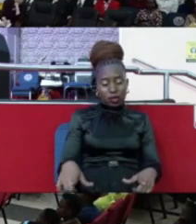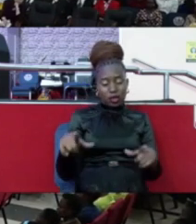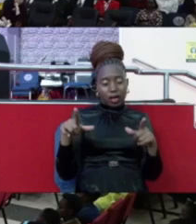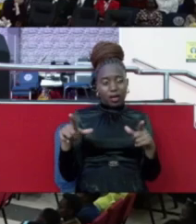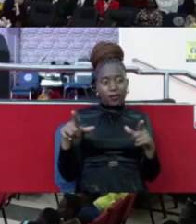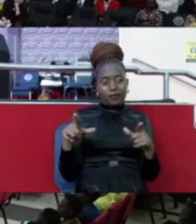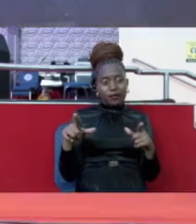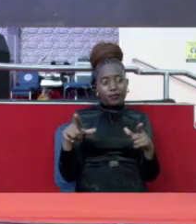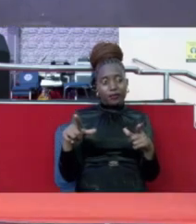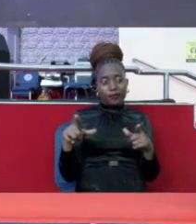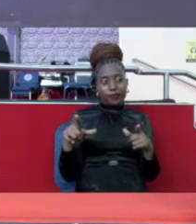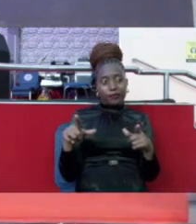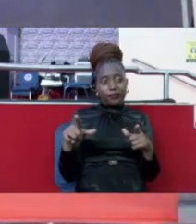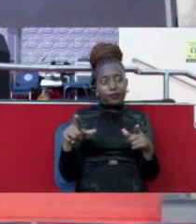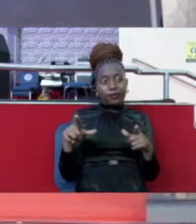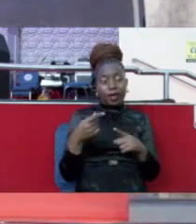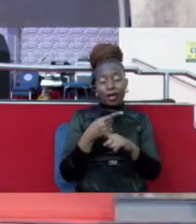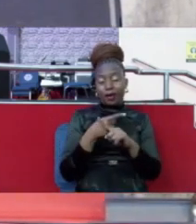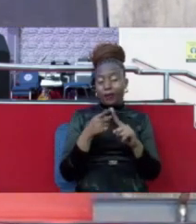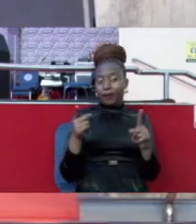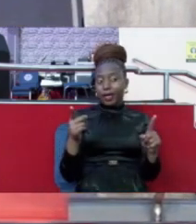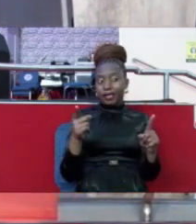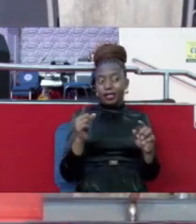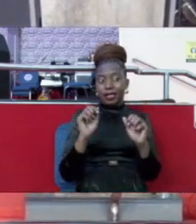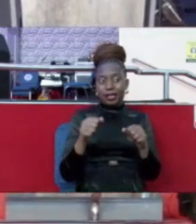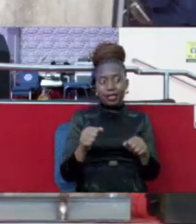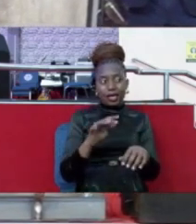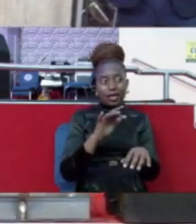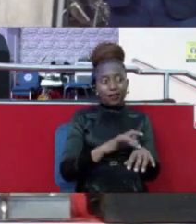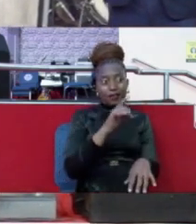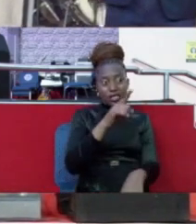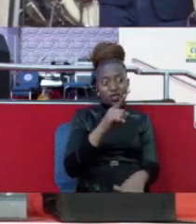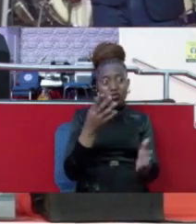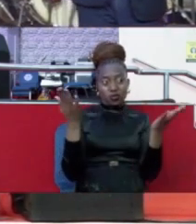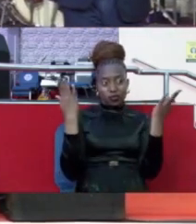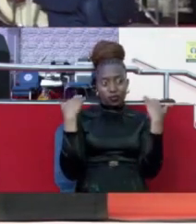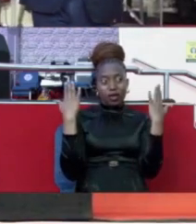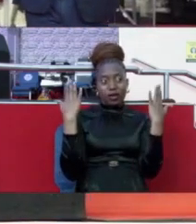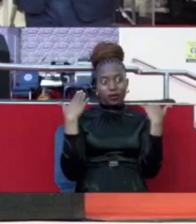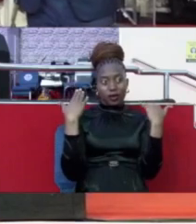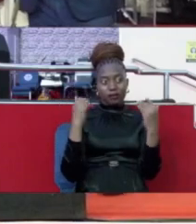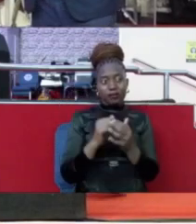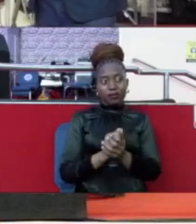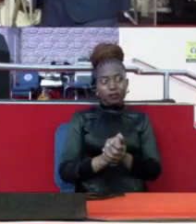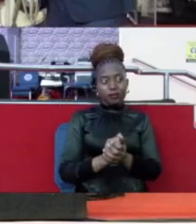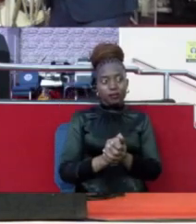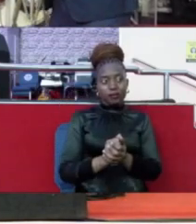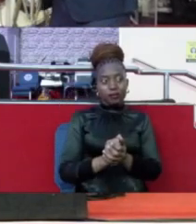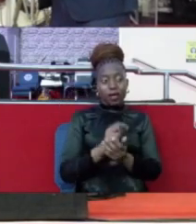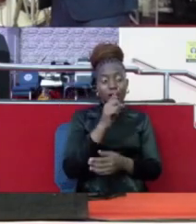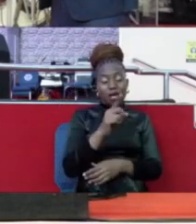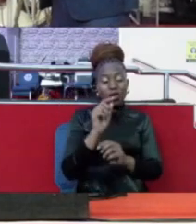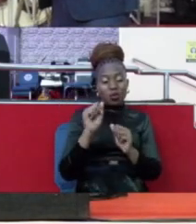haya pekee, but it can affect you for eternity. Lakini laweza likakuadhiri milele. You can